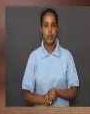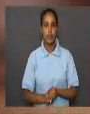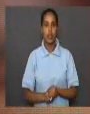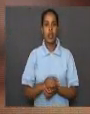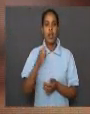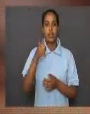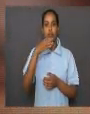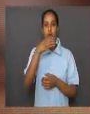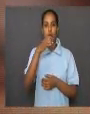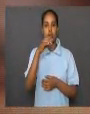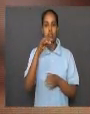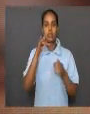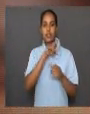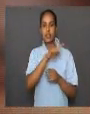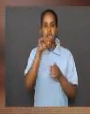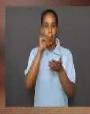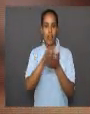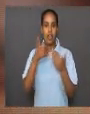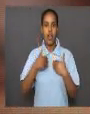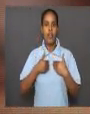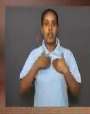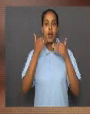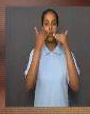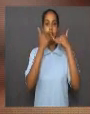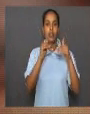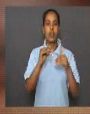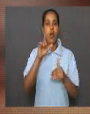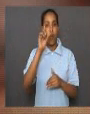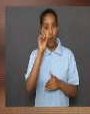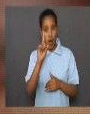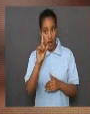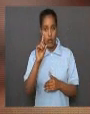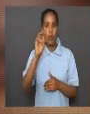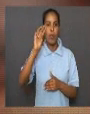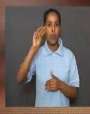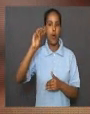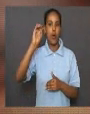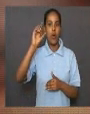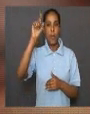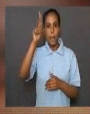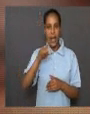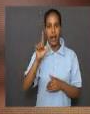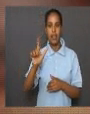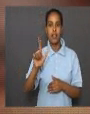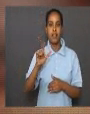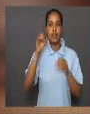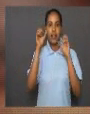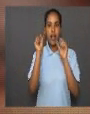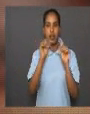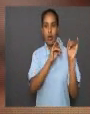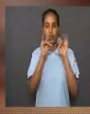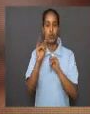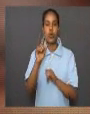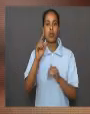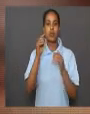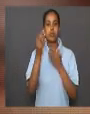A solution that has a concentration of 1 mole per liter can also